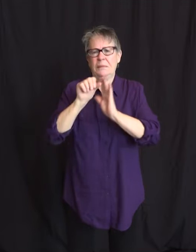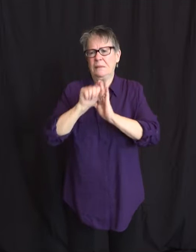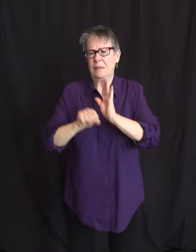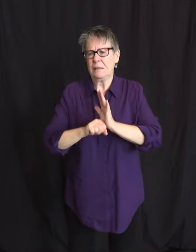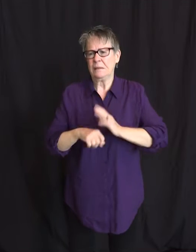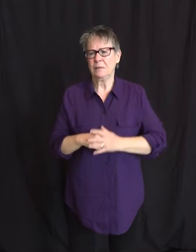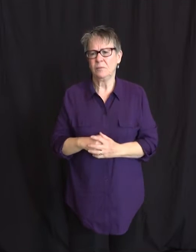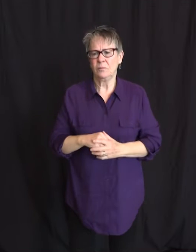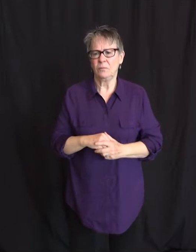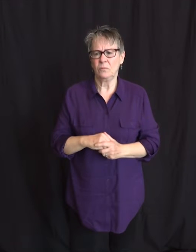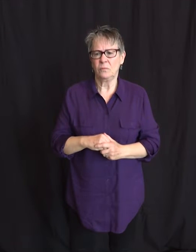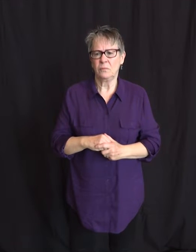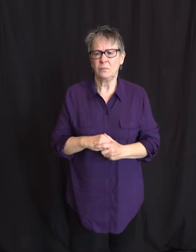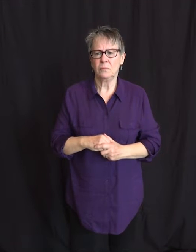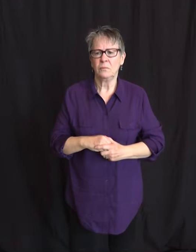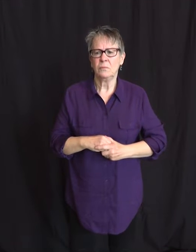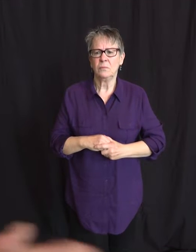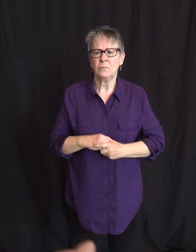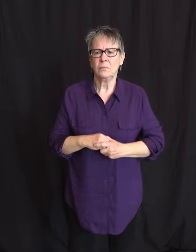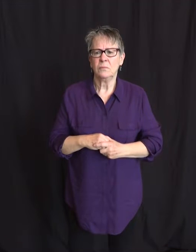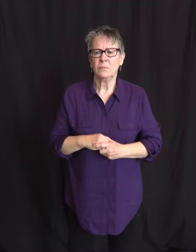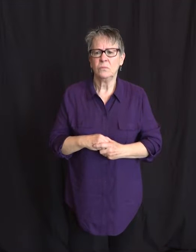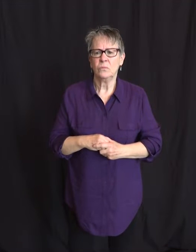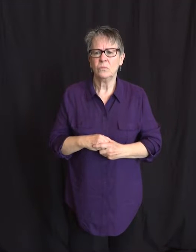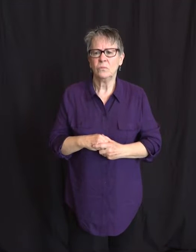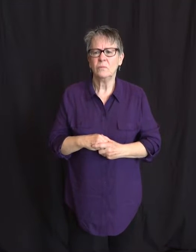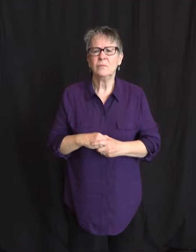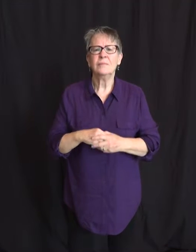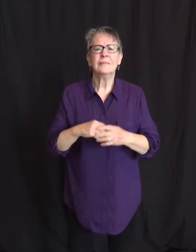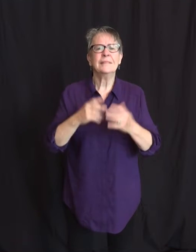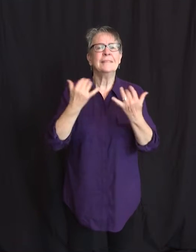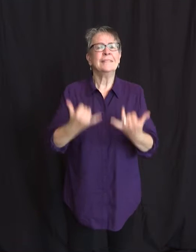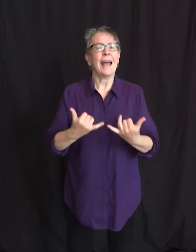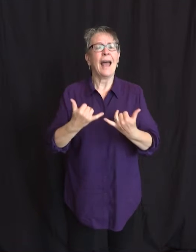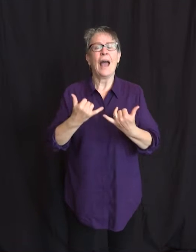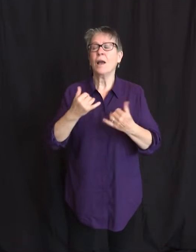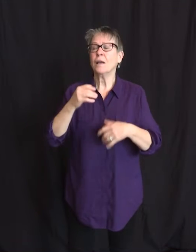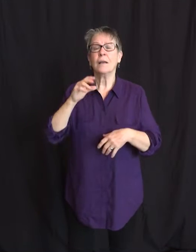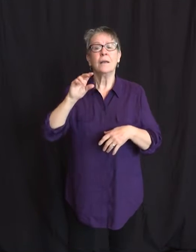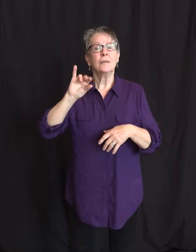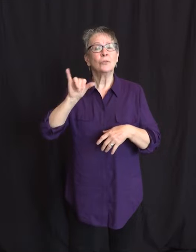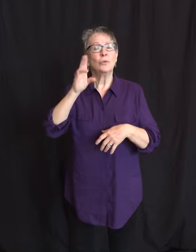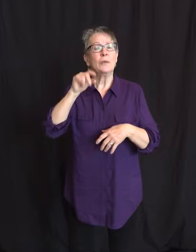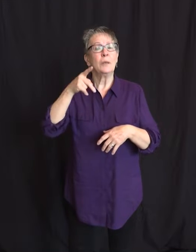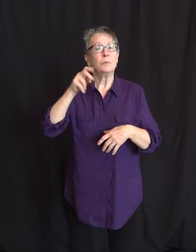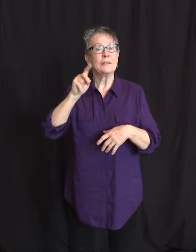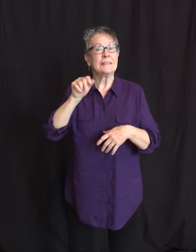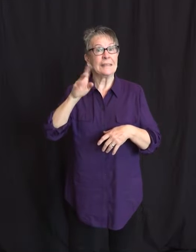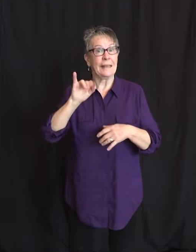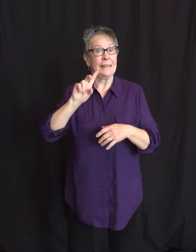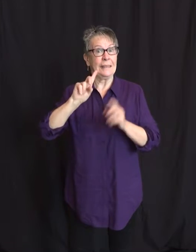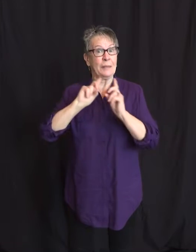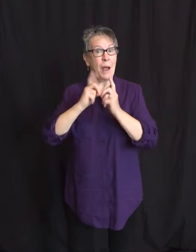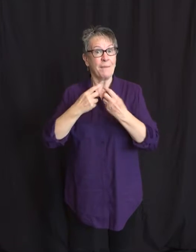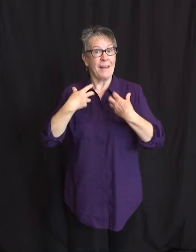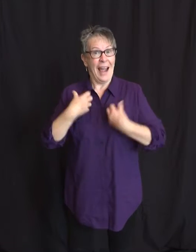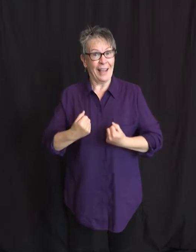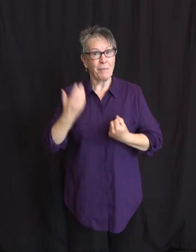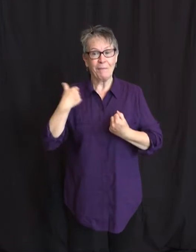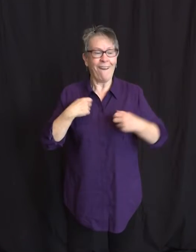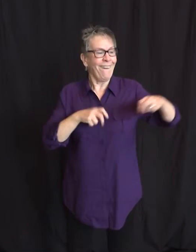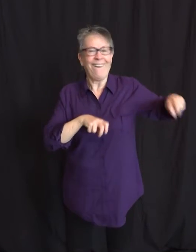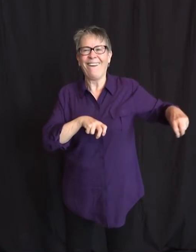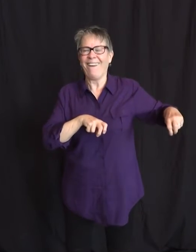like we're always cheek to jowl, as they say. But please help me welcome the woman who needs no introduction, the Commissioner of the Department of Health, Judy